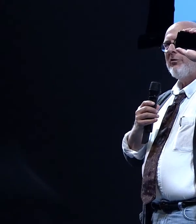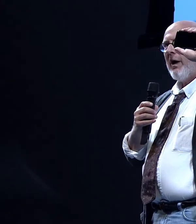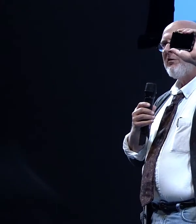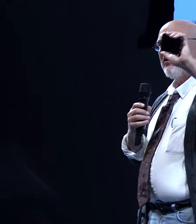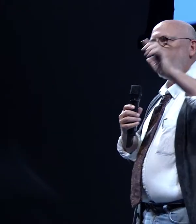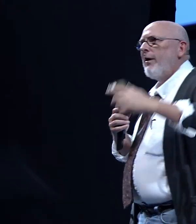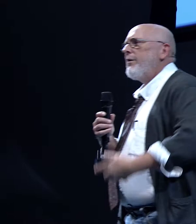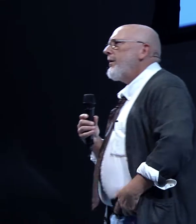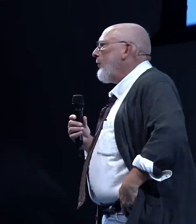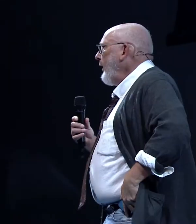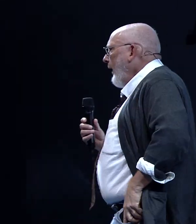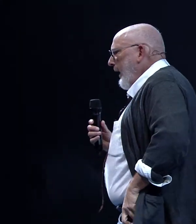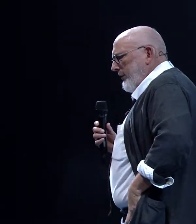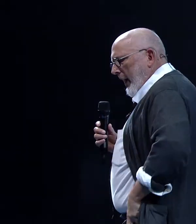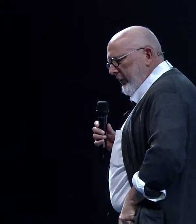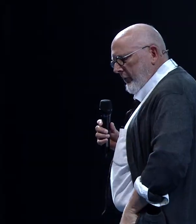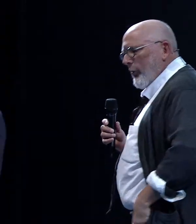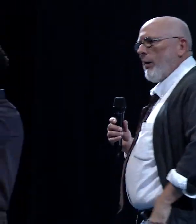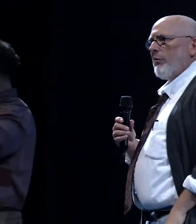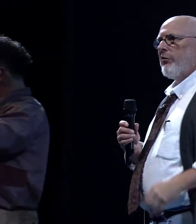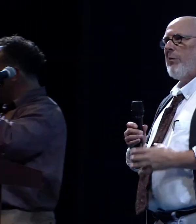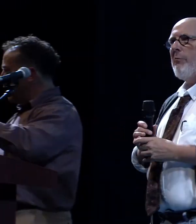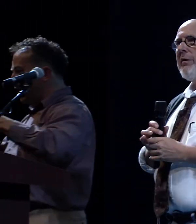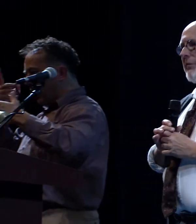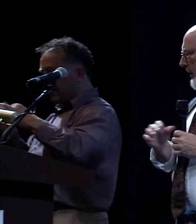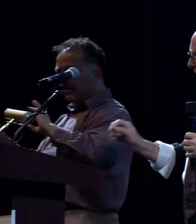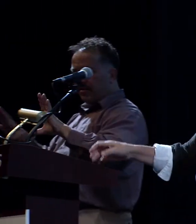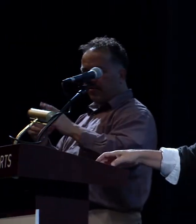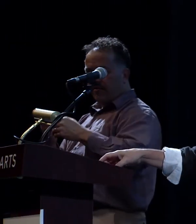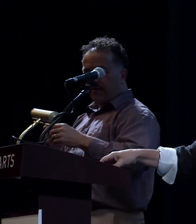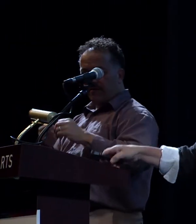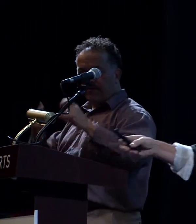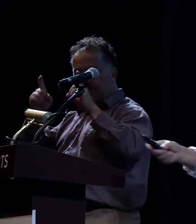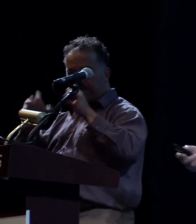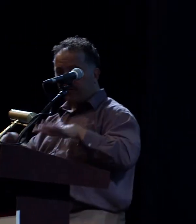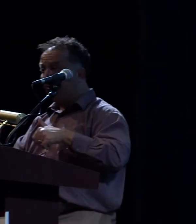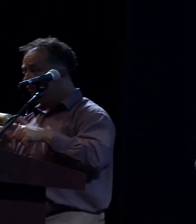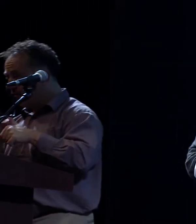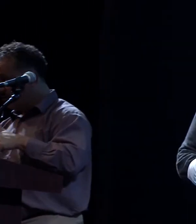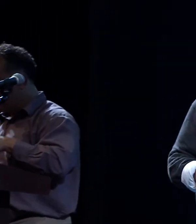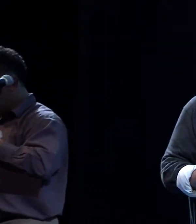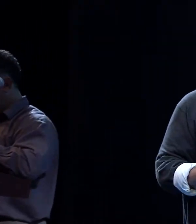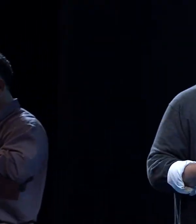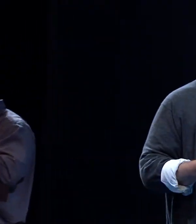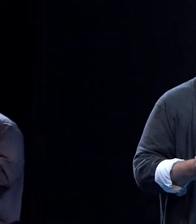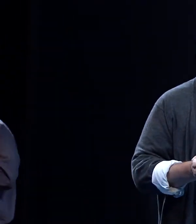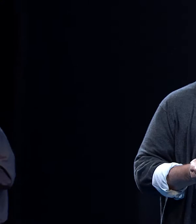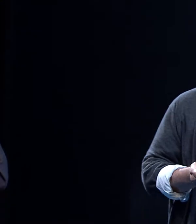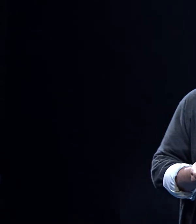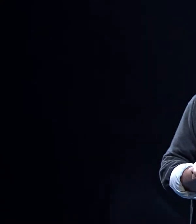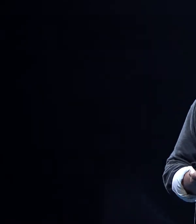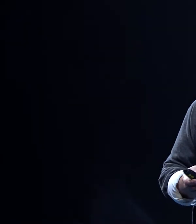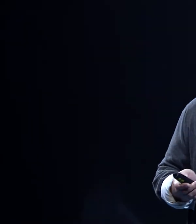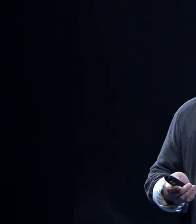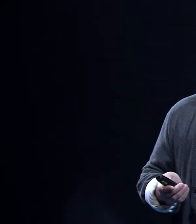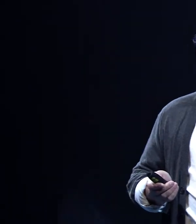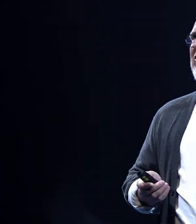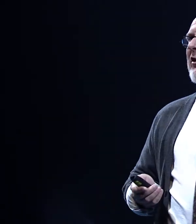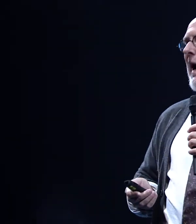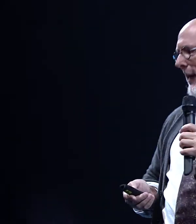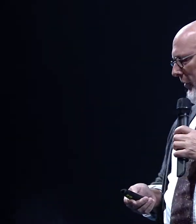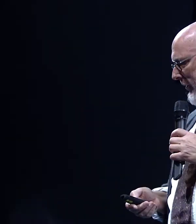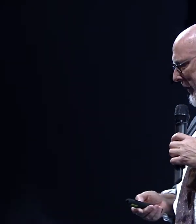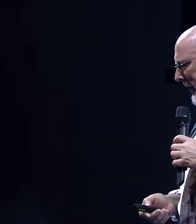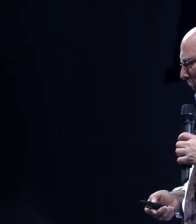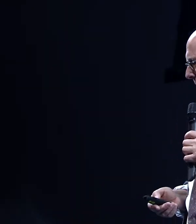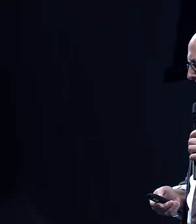Simple, simple gesture. So I decided to do a couple of experiments. The first thing I did was an application, a mobile phone application